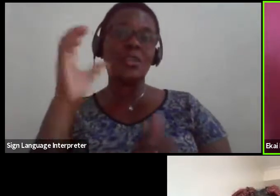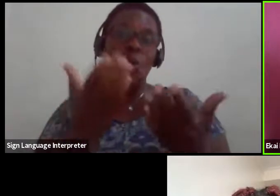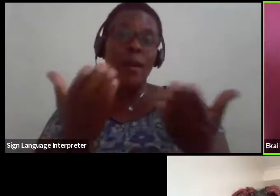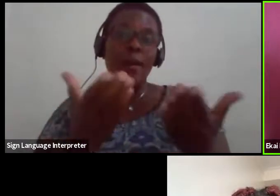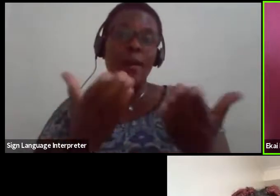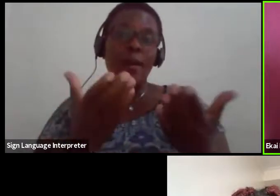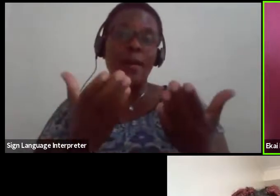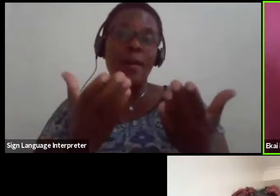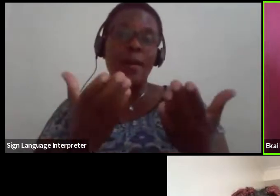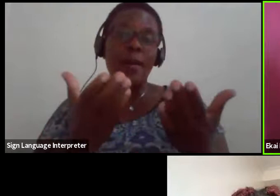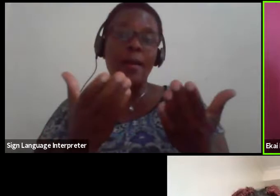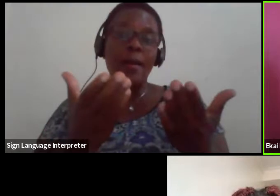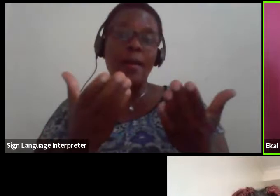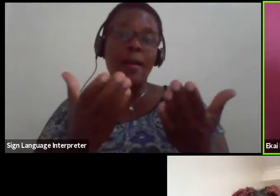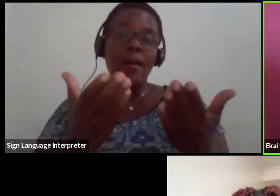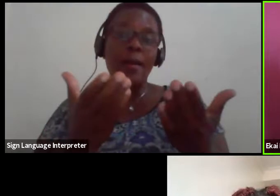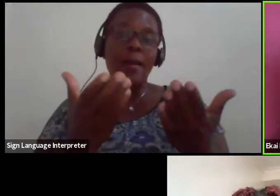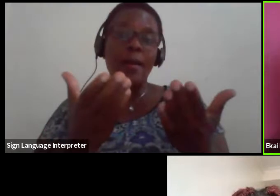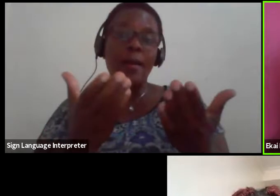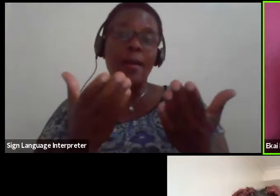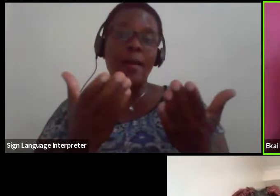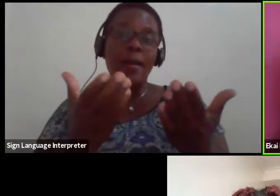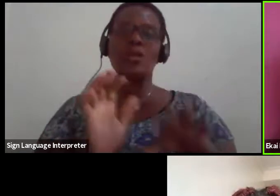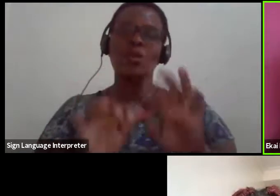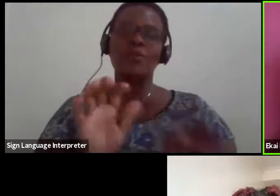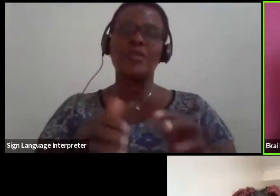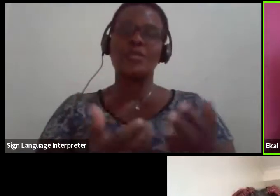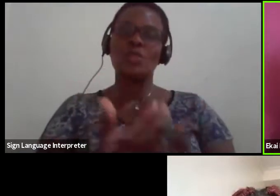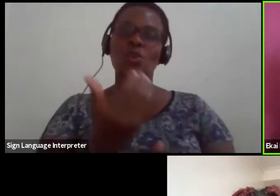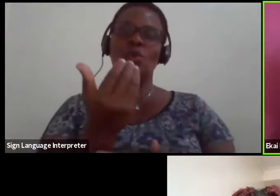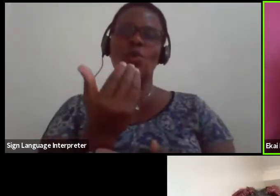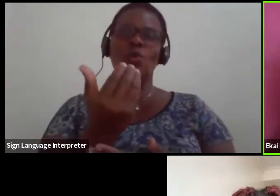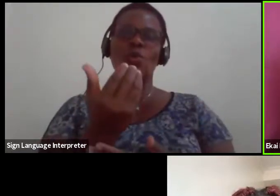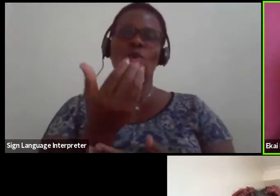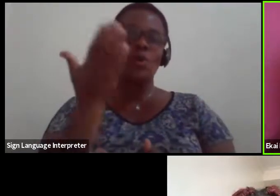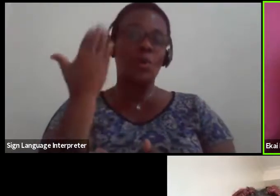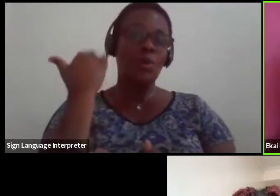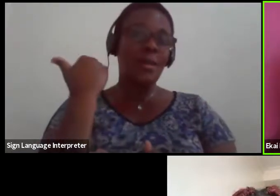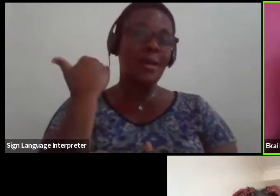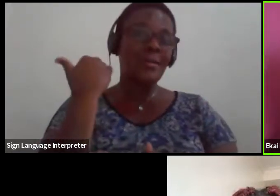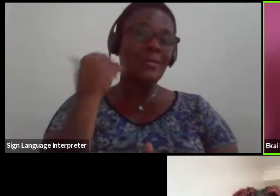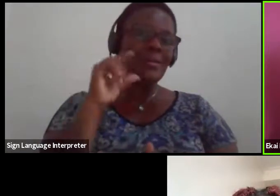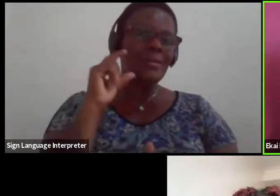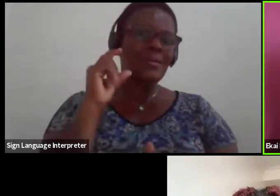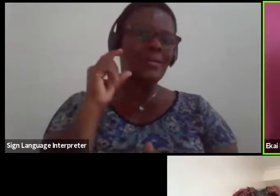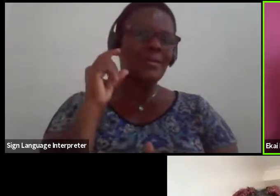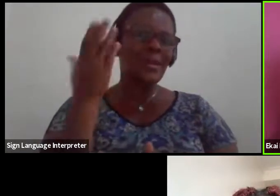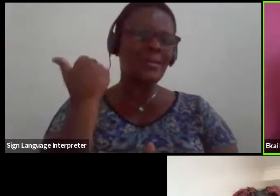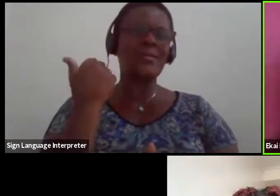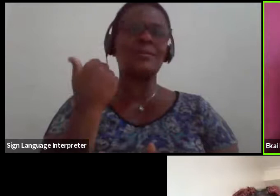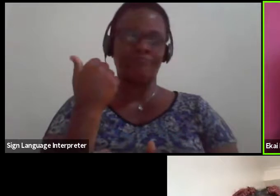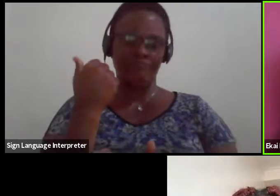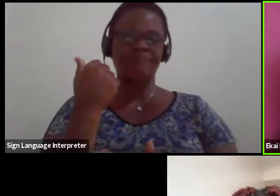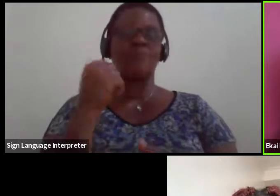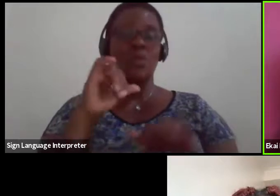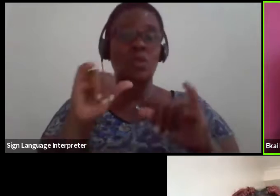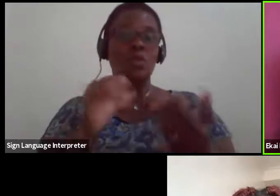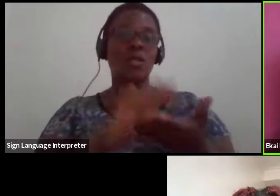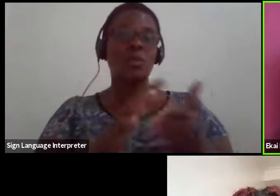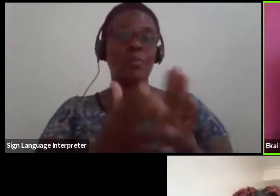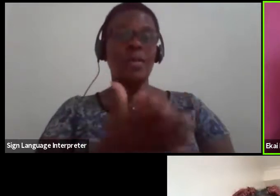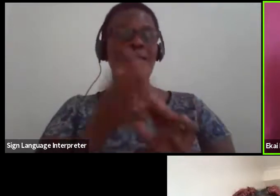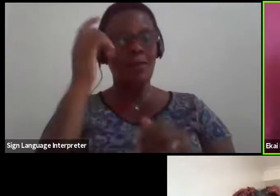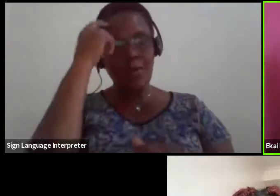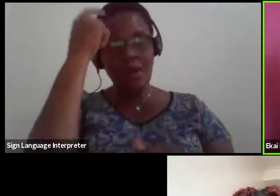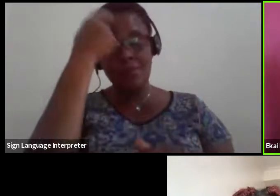Senegal just last week. We were there for the Paradigm Initiative festival, trying to partner with the government there and the stakeholders, the